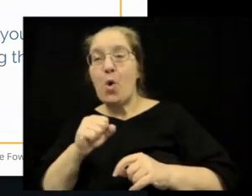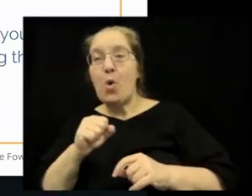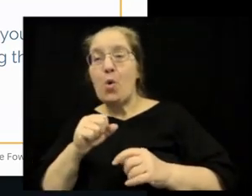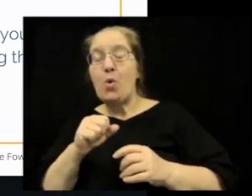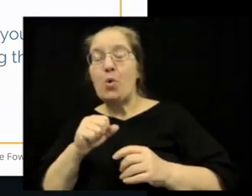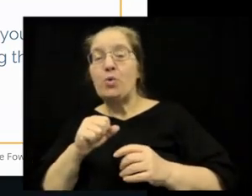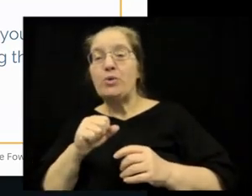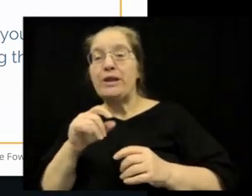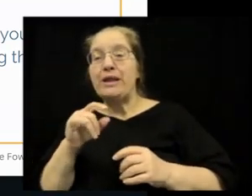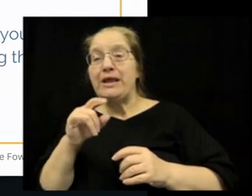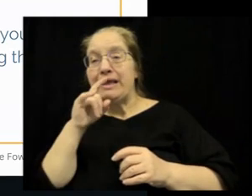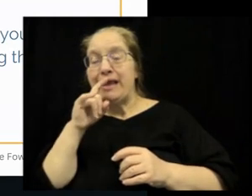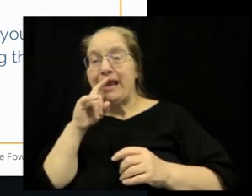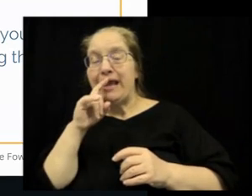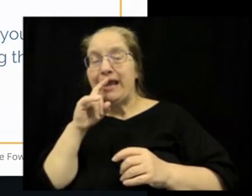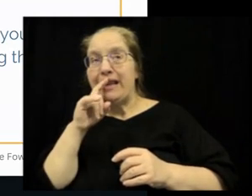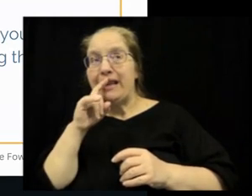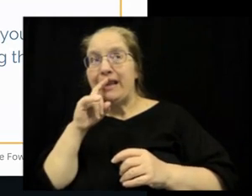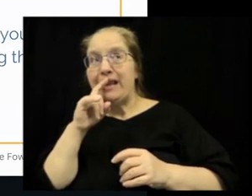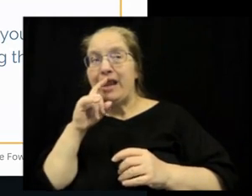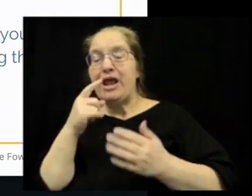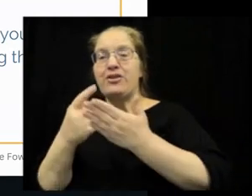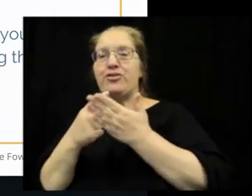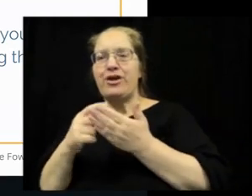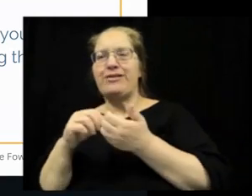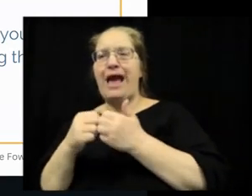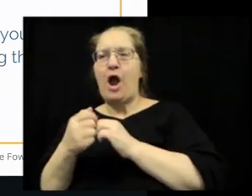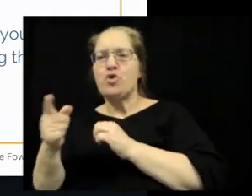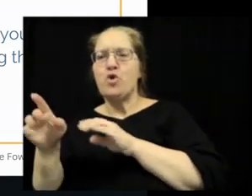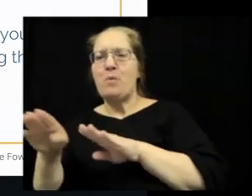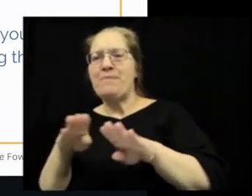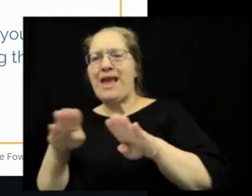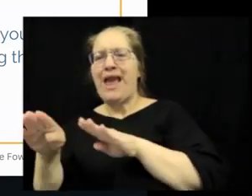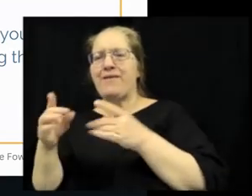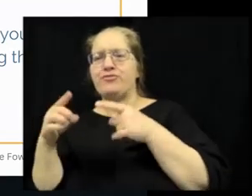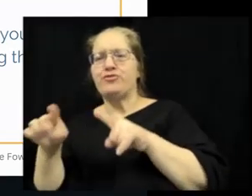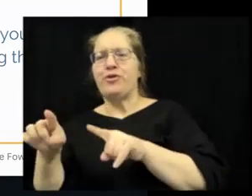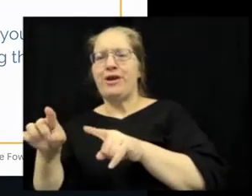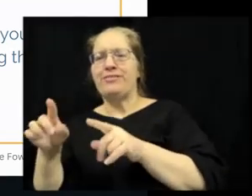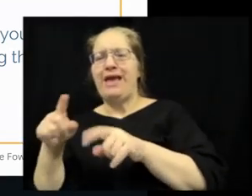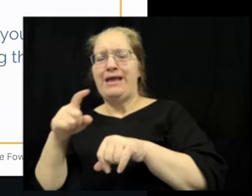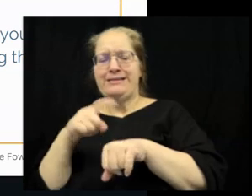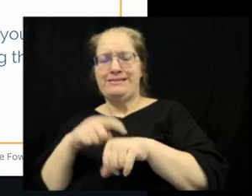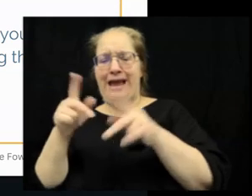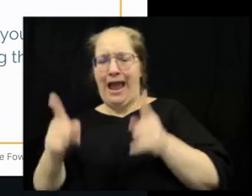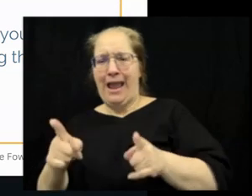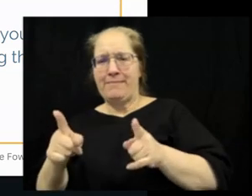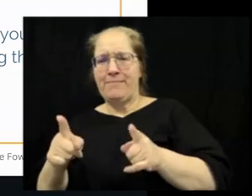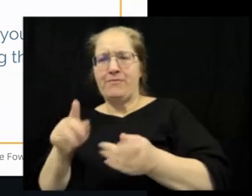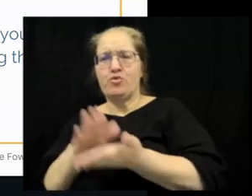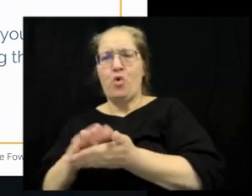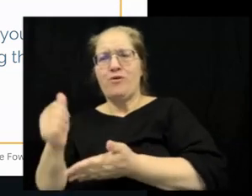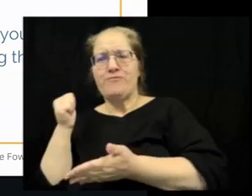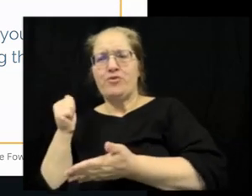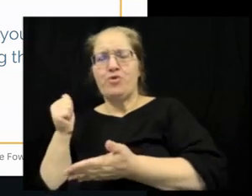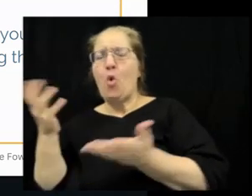you treated them during school refusal. What would you want them to say? And so we have this